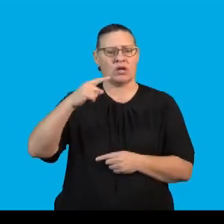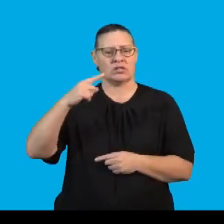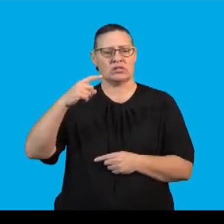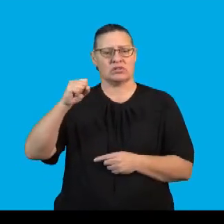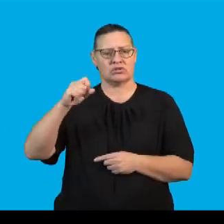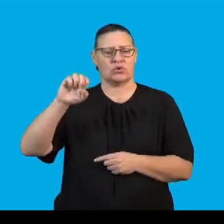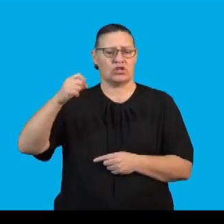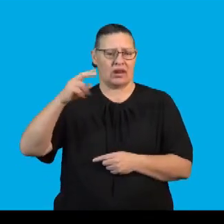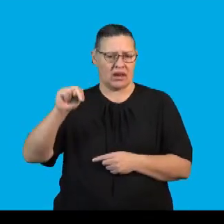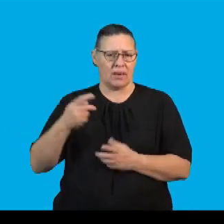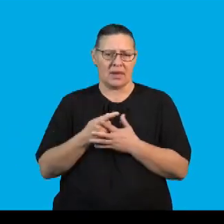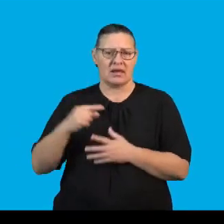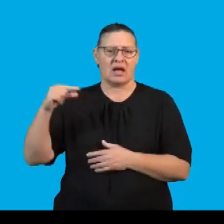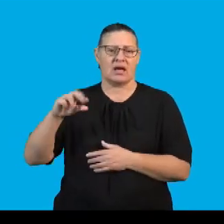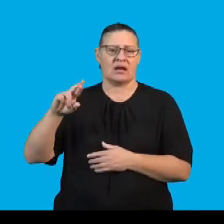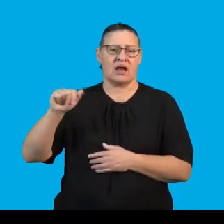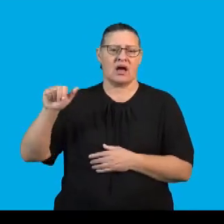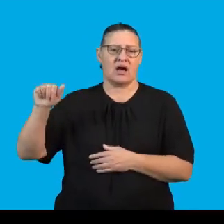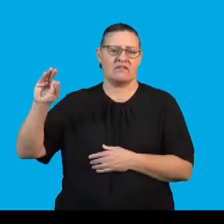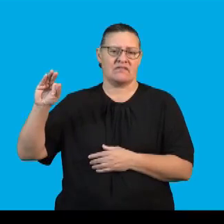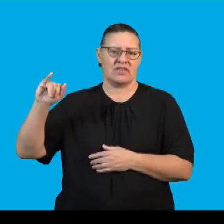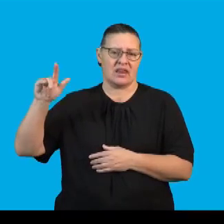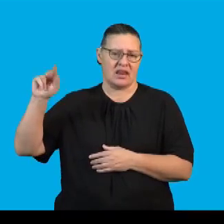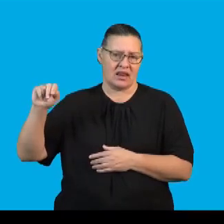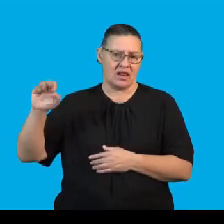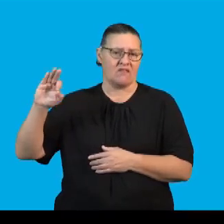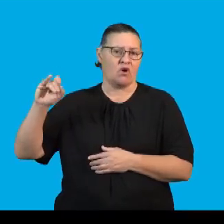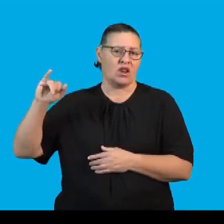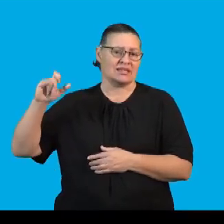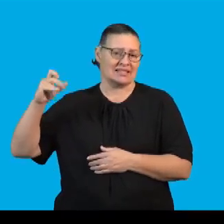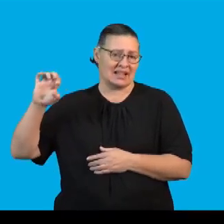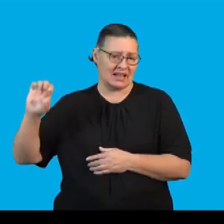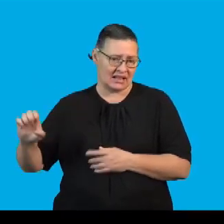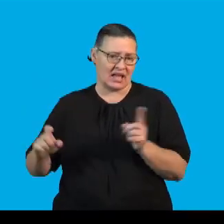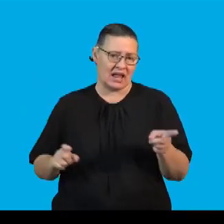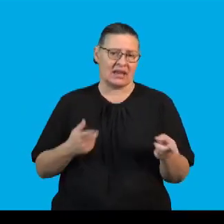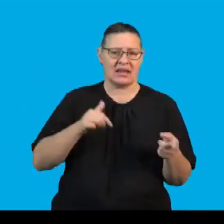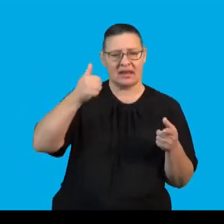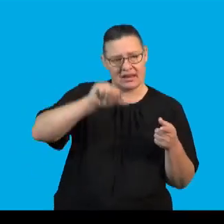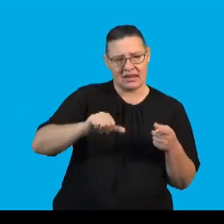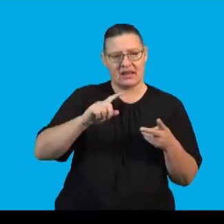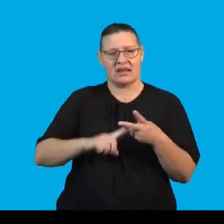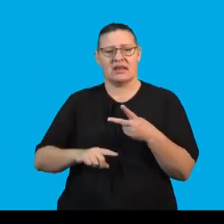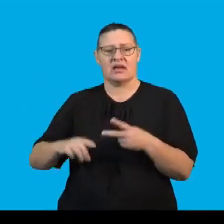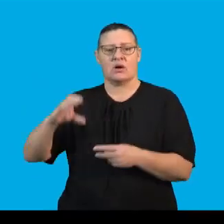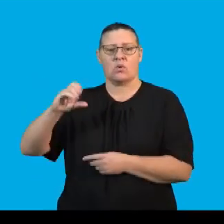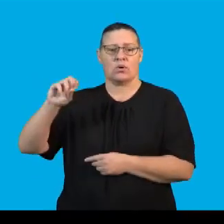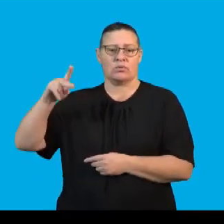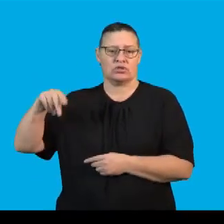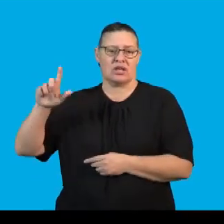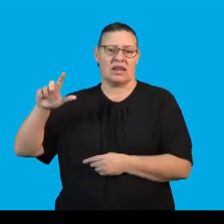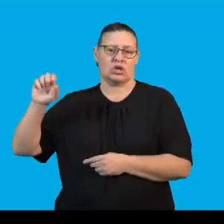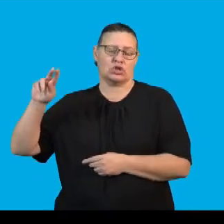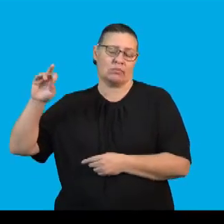Graafian follicle in the ovaries, and progesterone, which is produced by the corpus luteum in